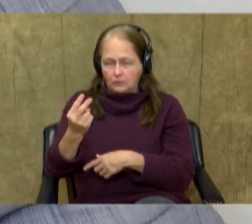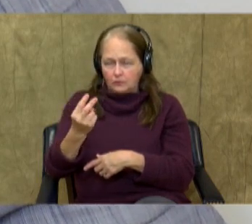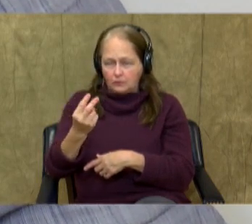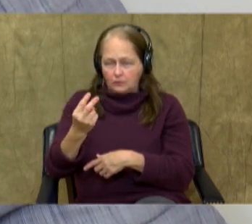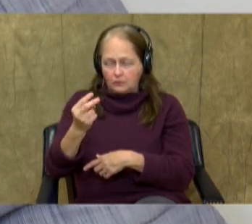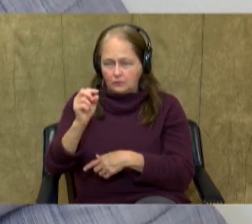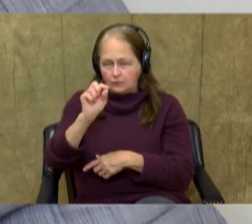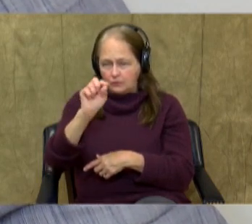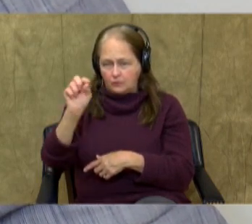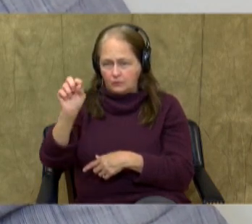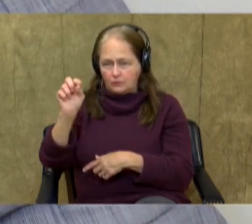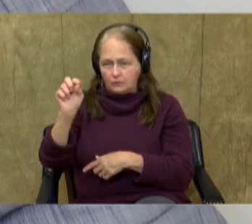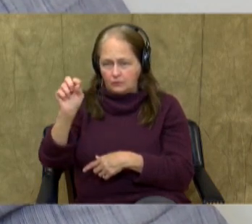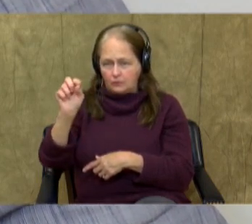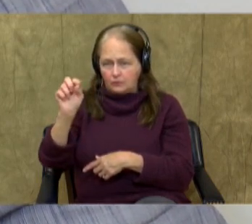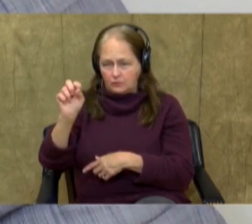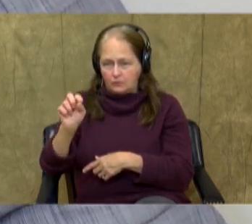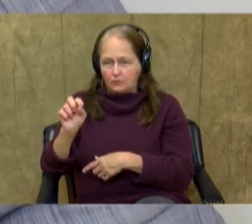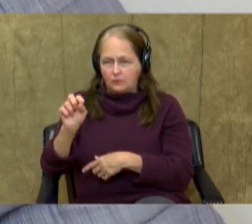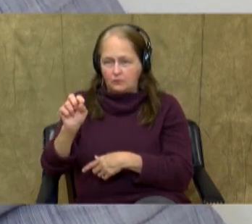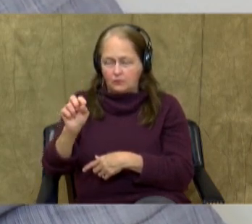out here.